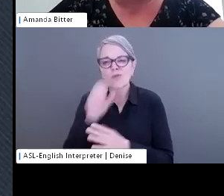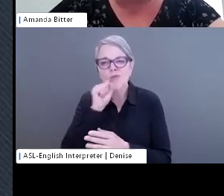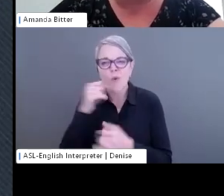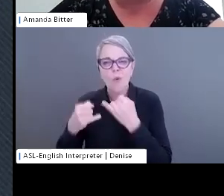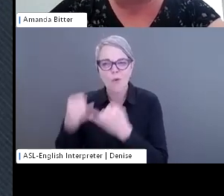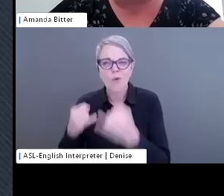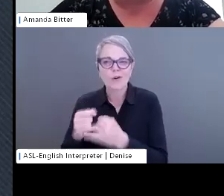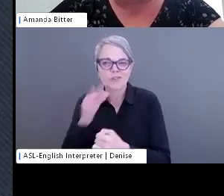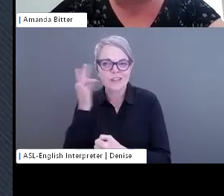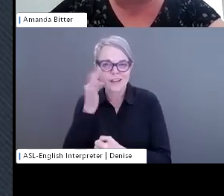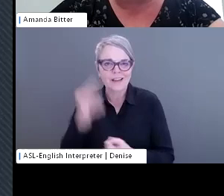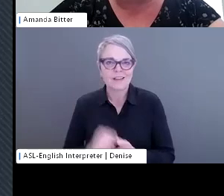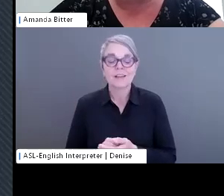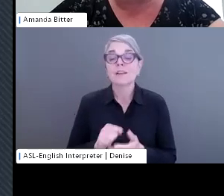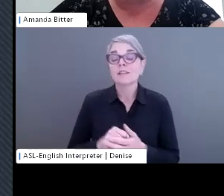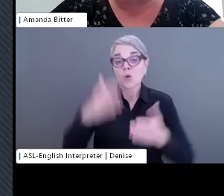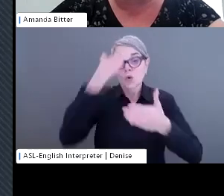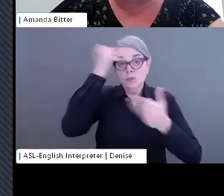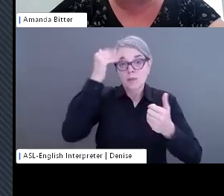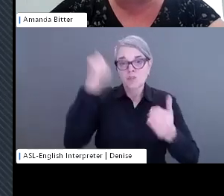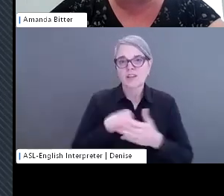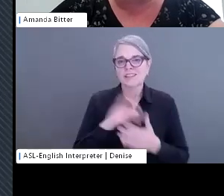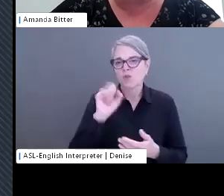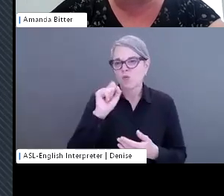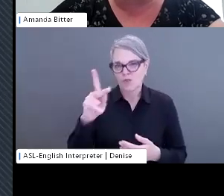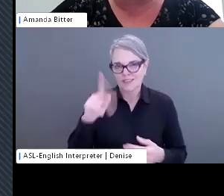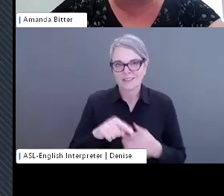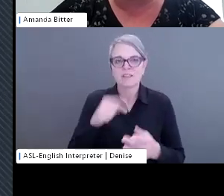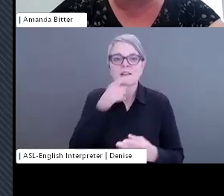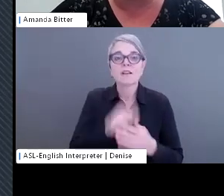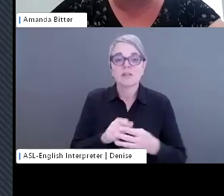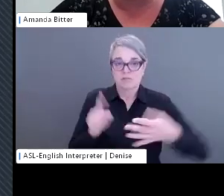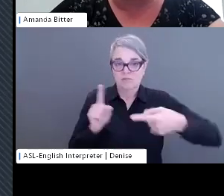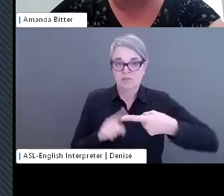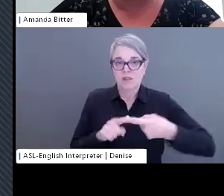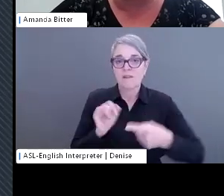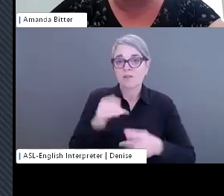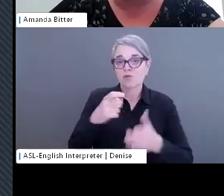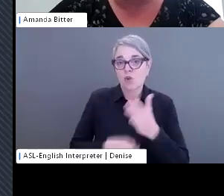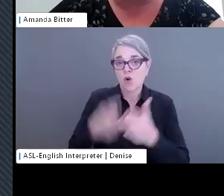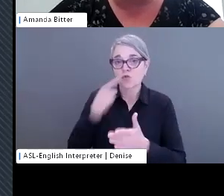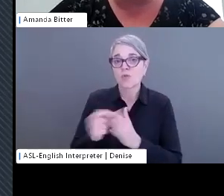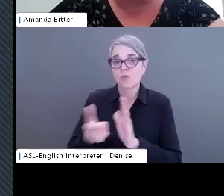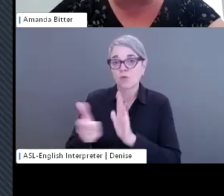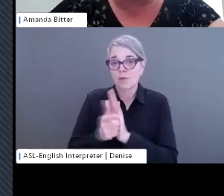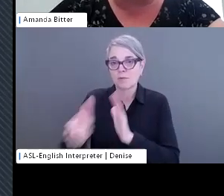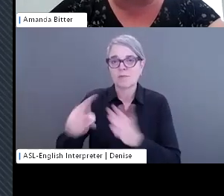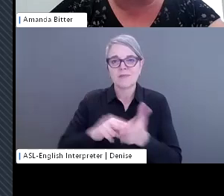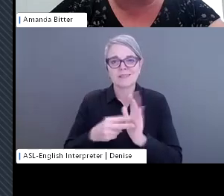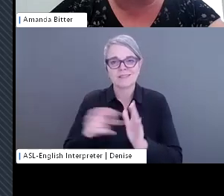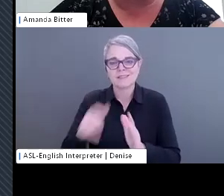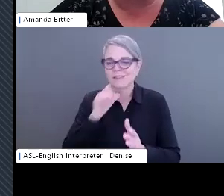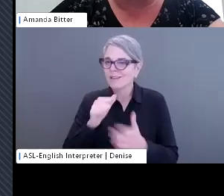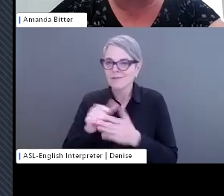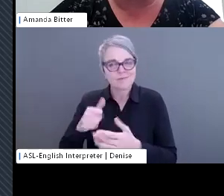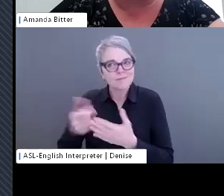Okay, so dementia is a risk factor. If charged with a criminal offense, it will limit the availability for long-term care or retirement home. So once someone